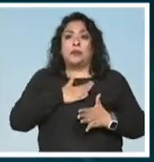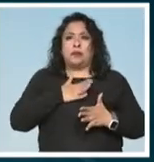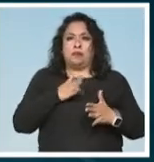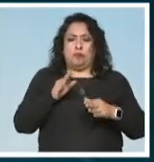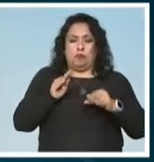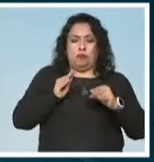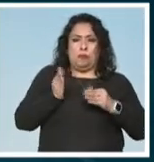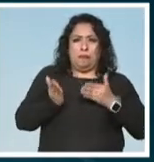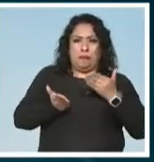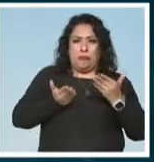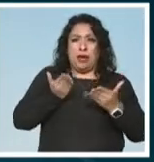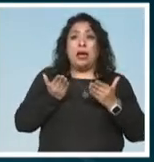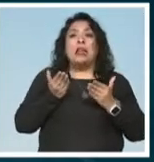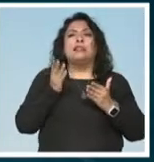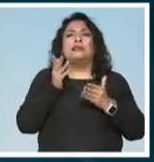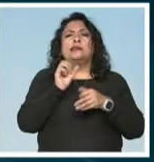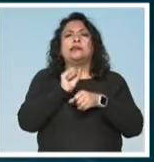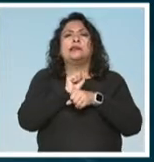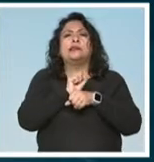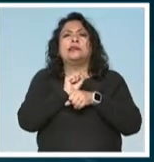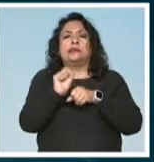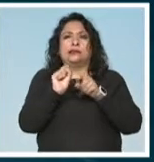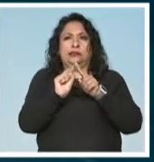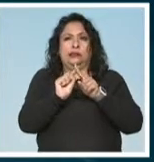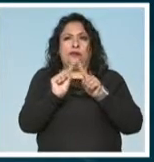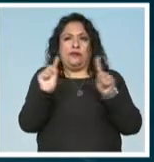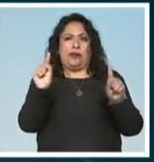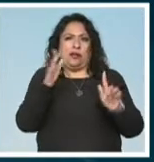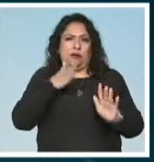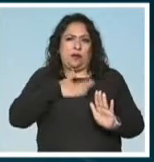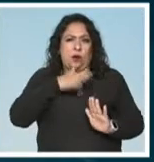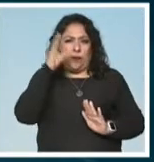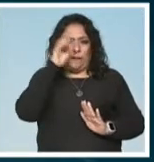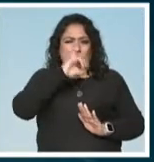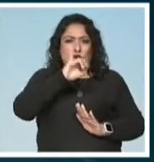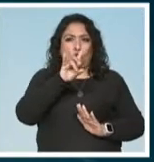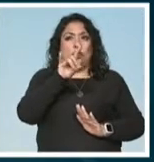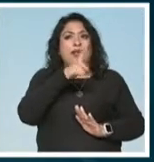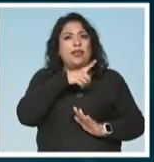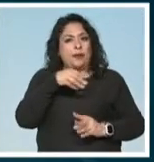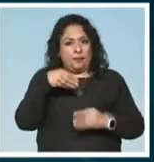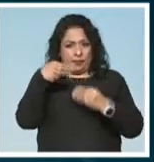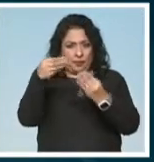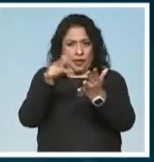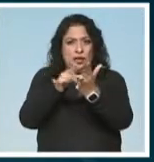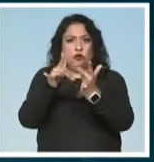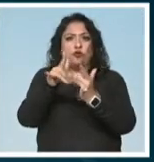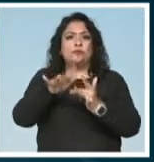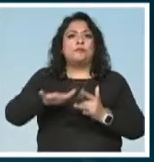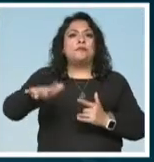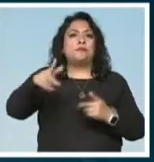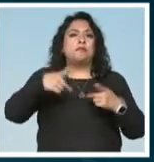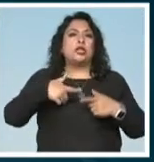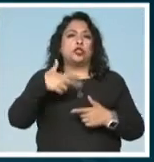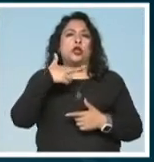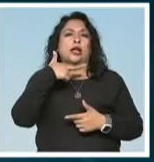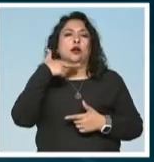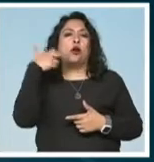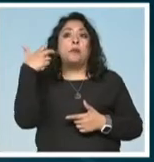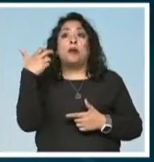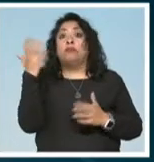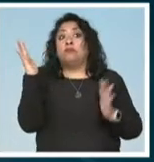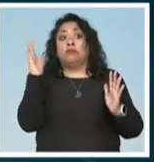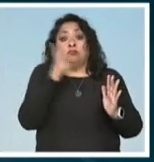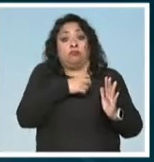interpretation is slightly different because I think that Judas had to give in Jesus to the Romans because someone had to do it